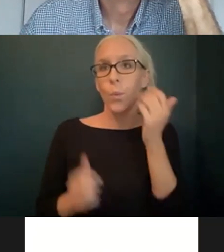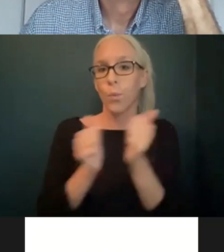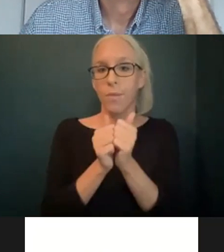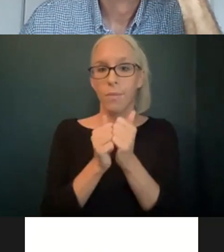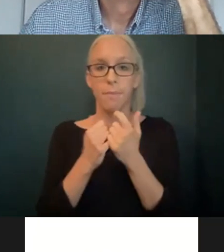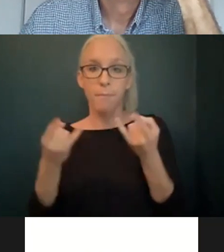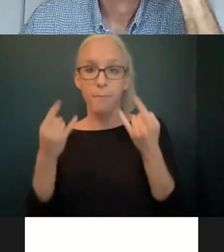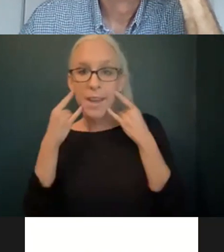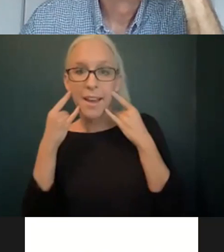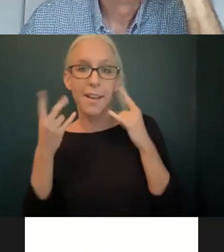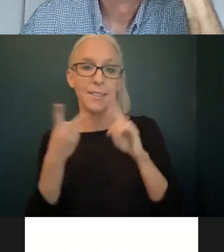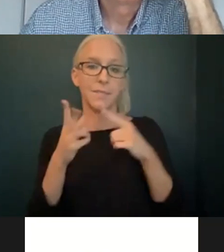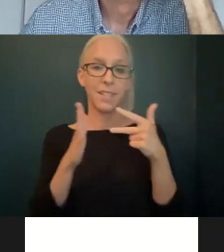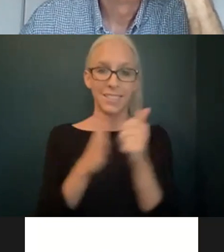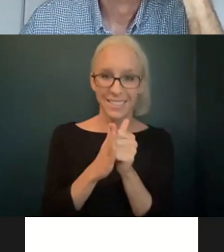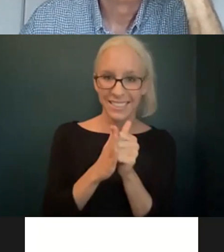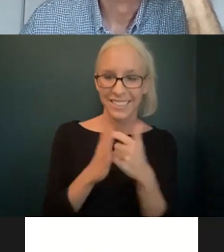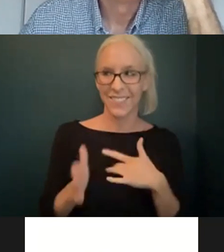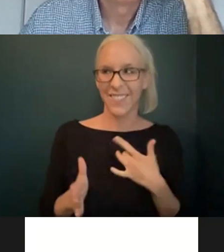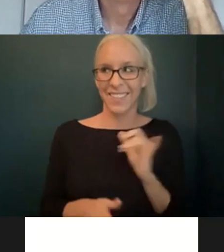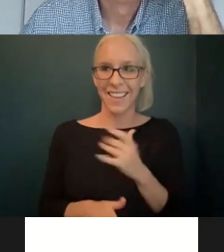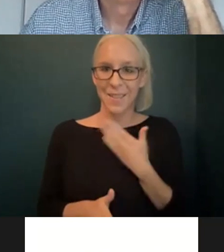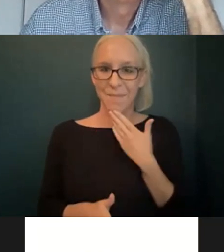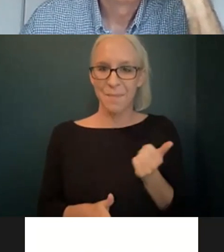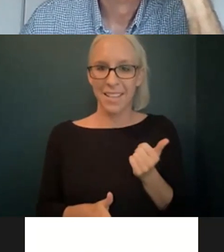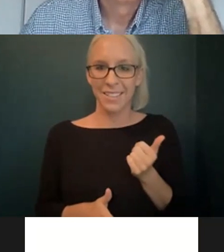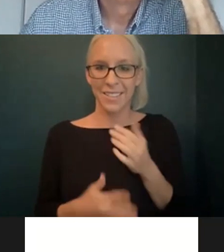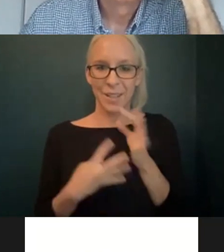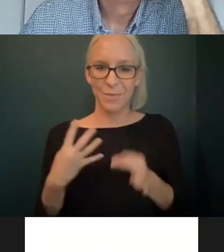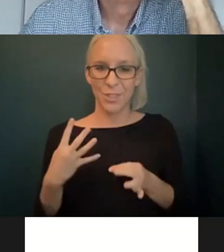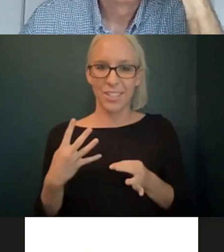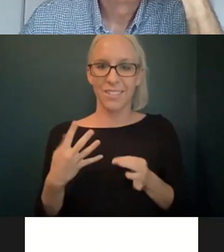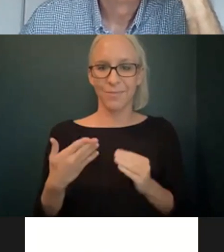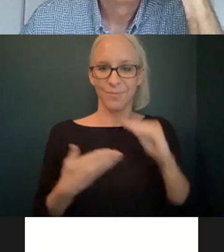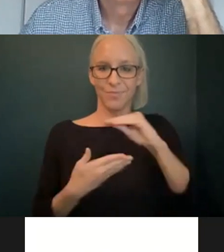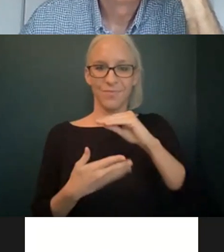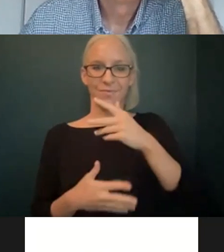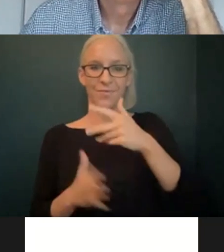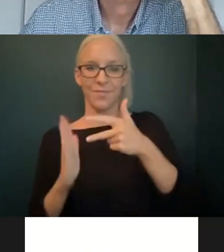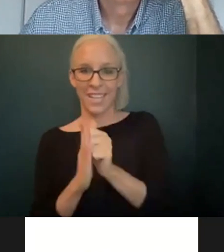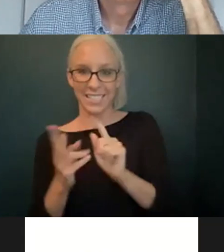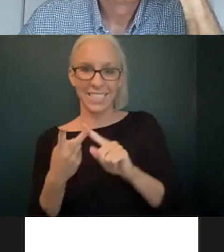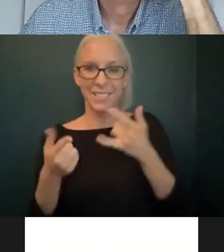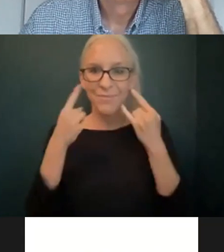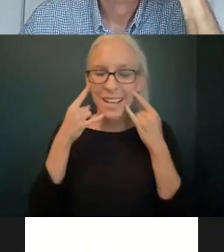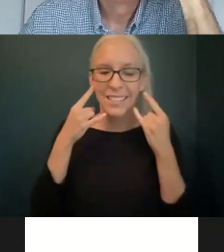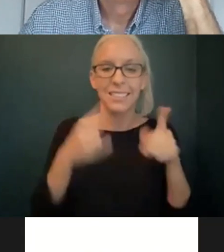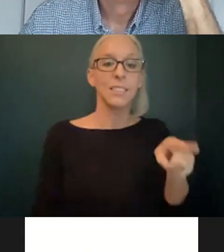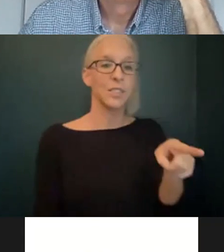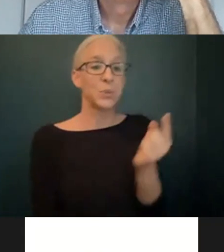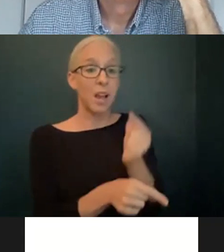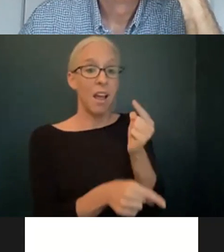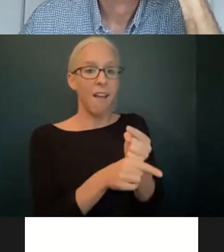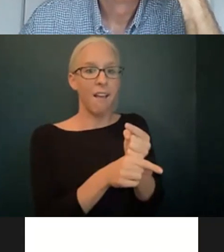thing to just put your efforts into that rather than this nasal spray. I don't know. So absolutely, mask and vaccines are the main thing,